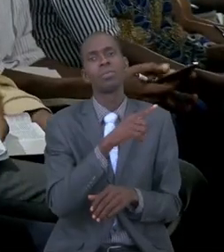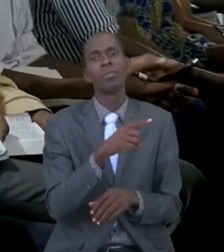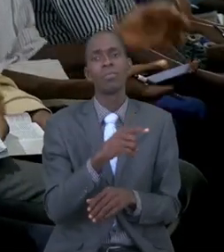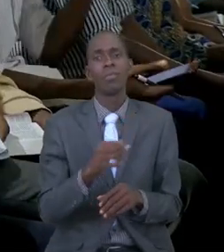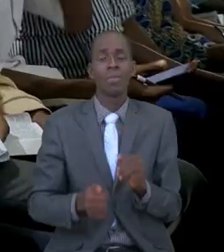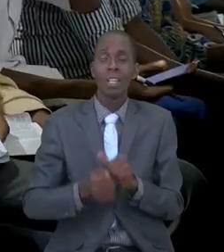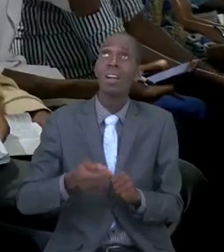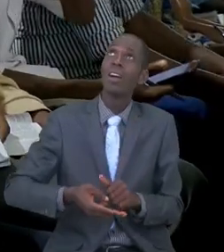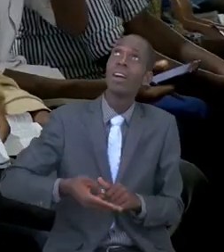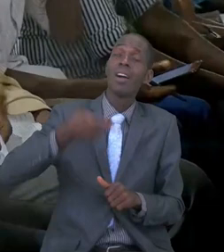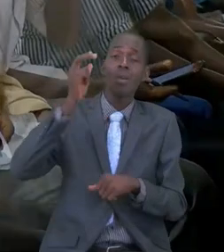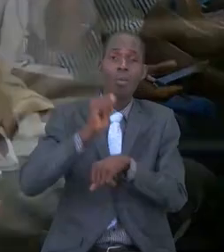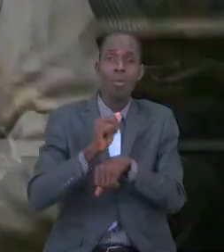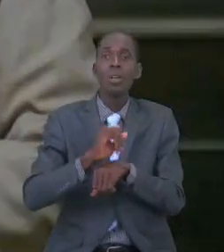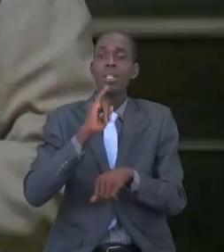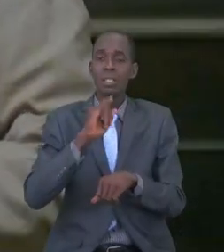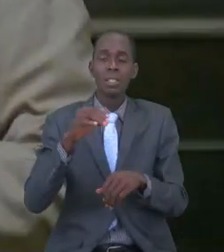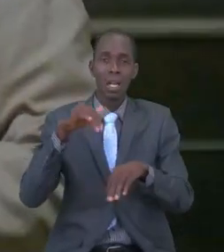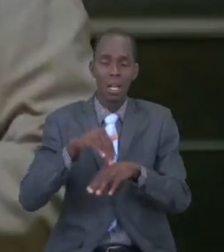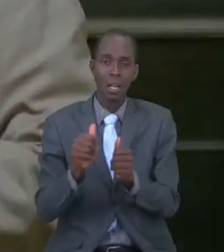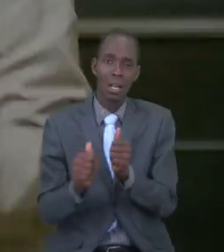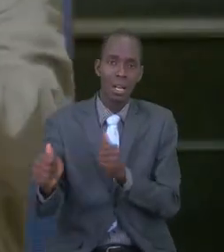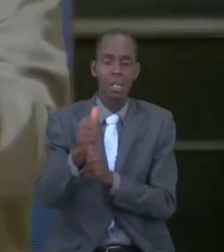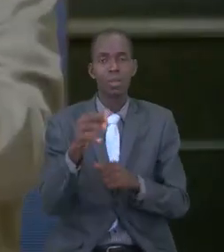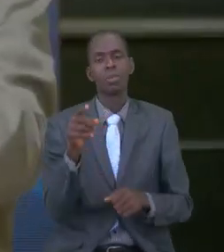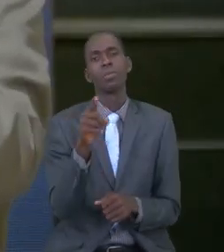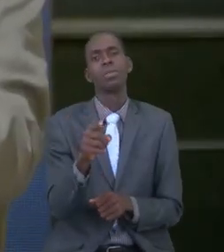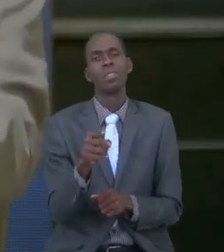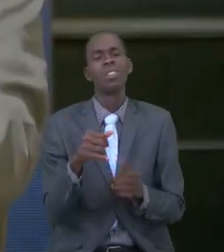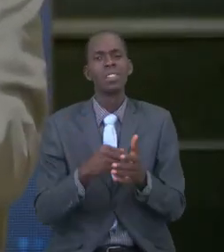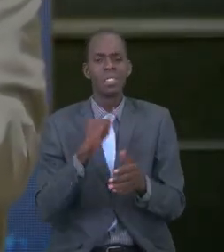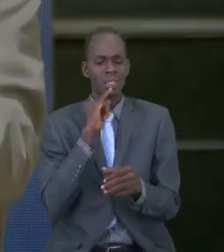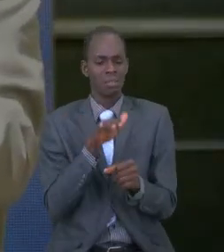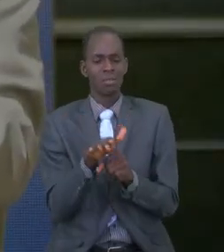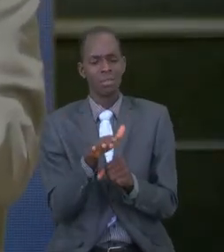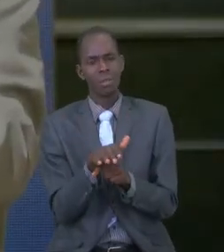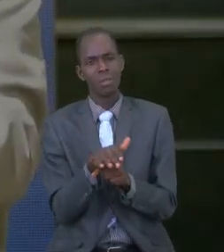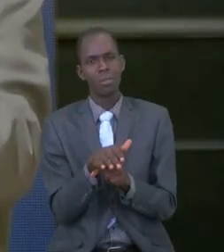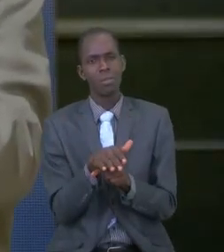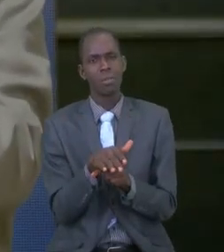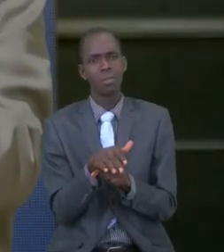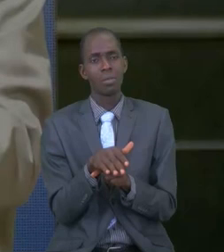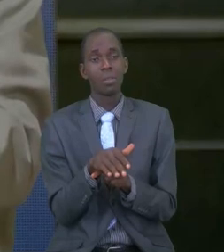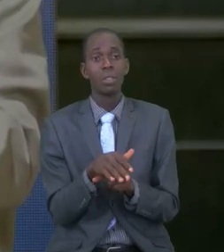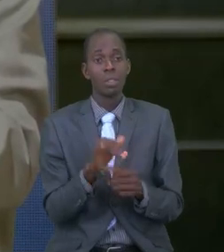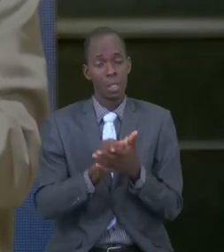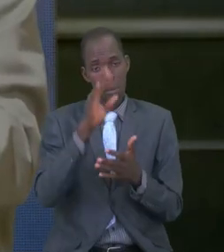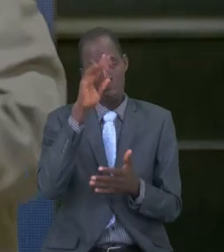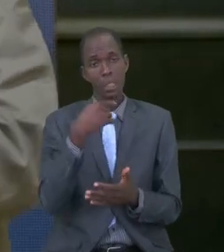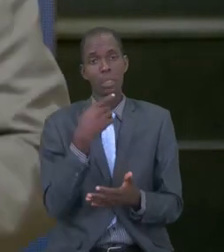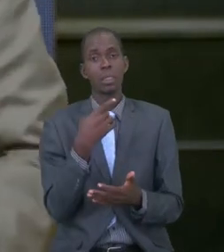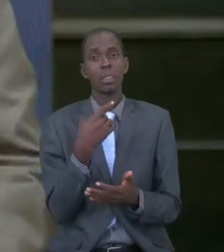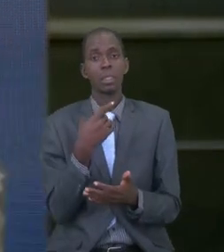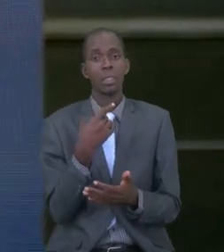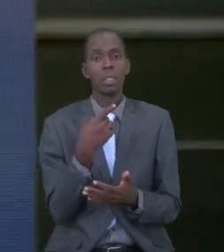Higher task ahead of you. It is enough. He said,